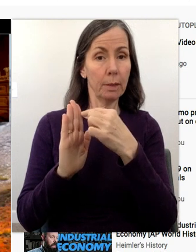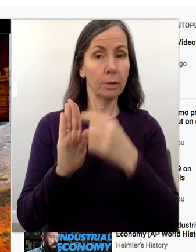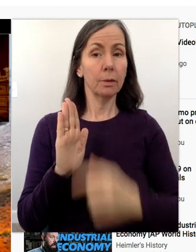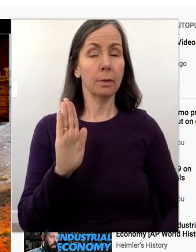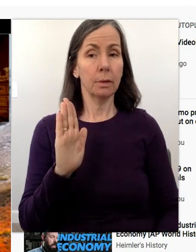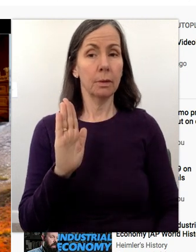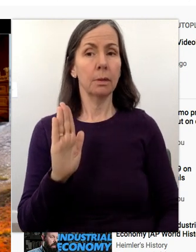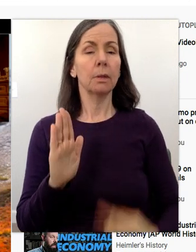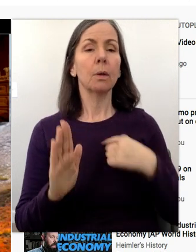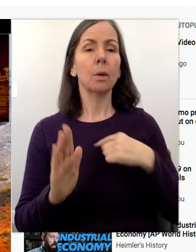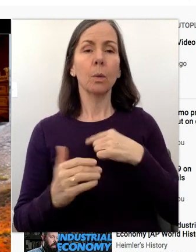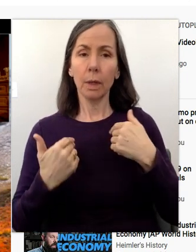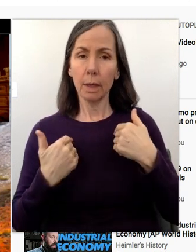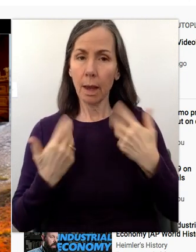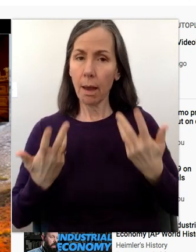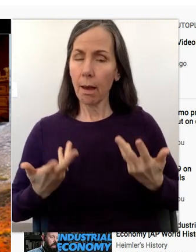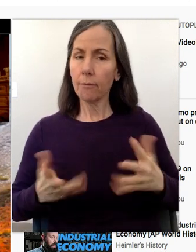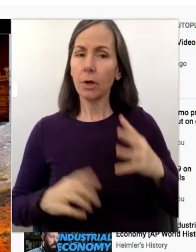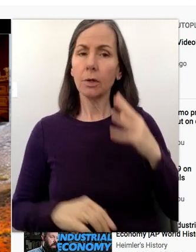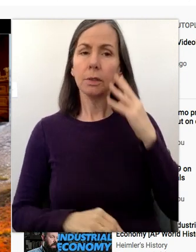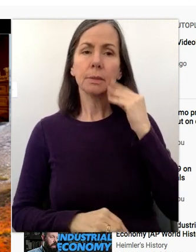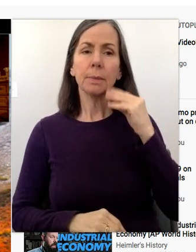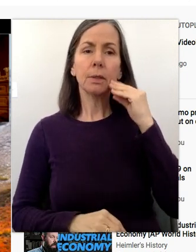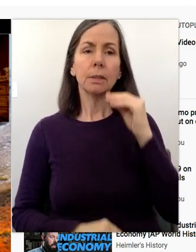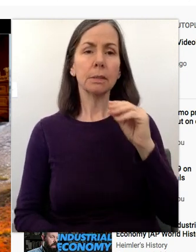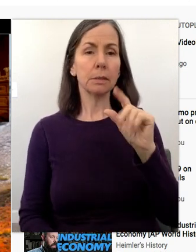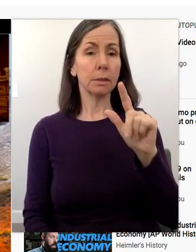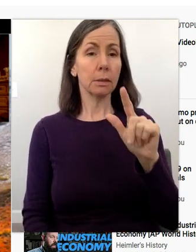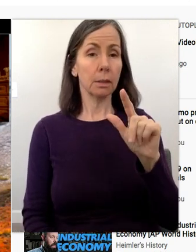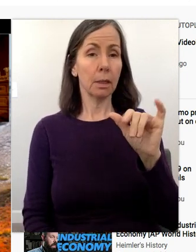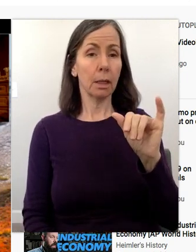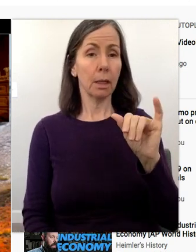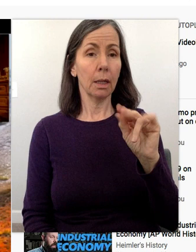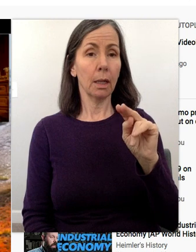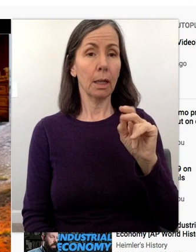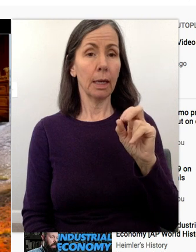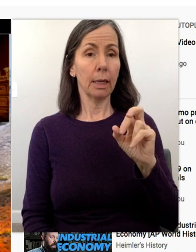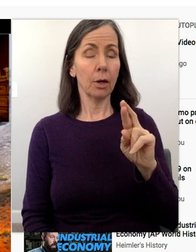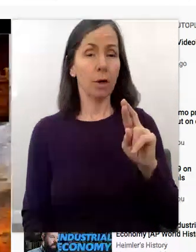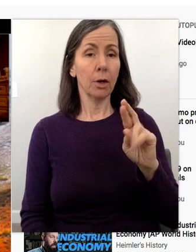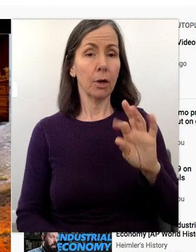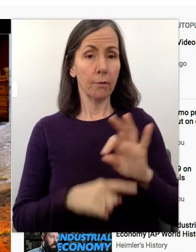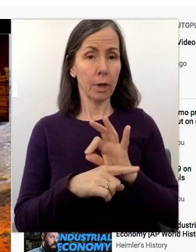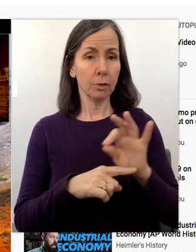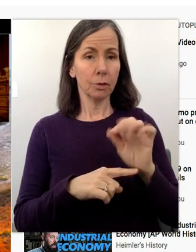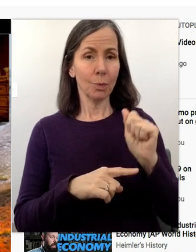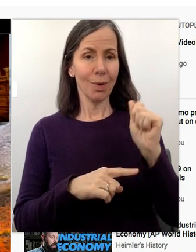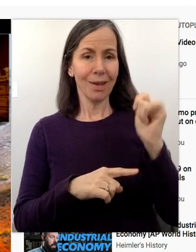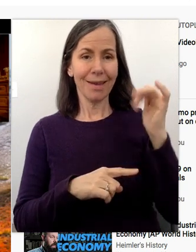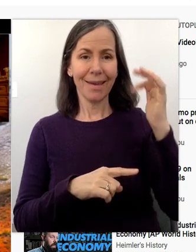we have worked with linear functions way back in quarter